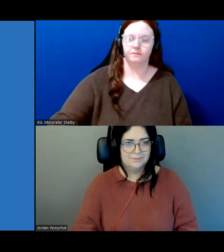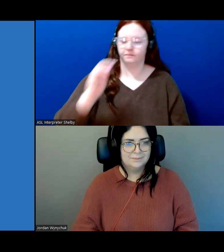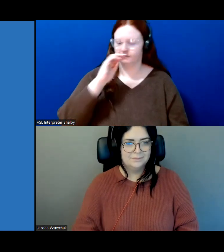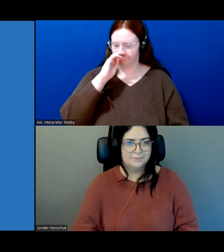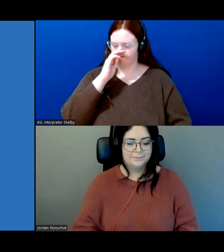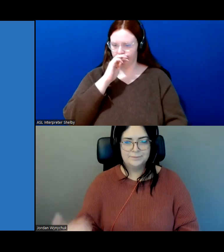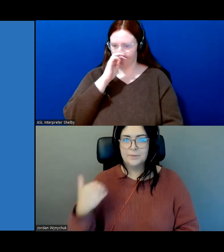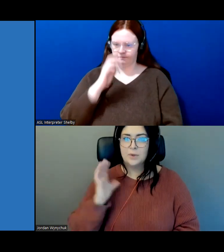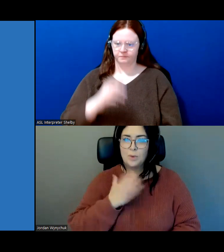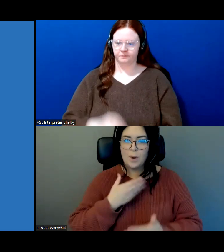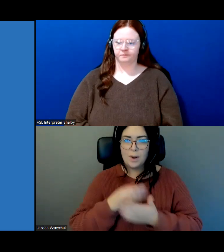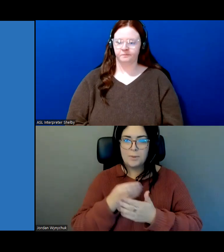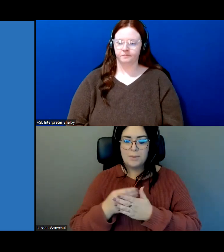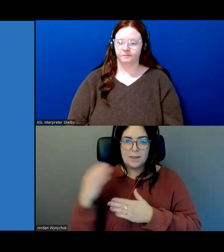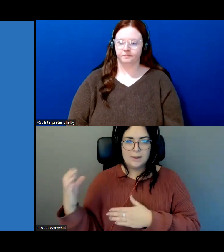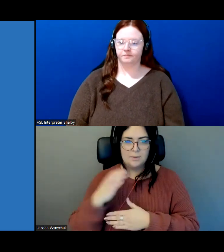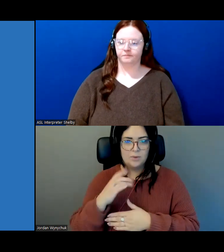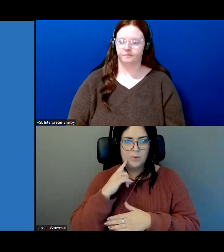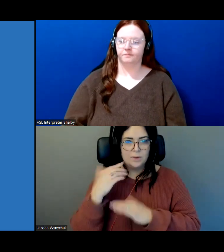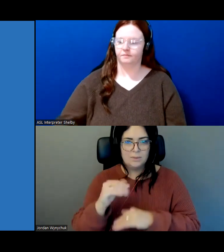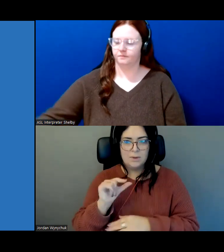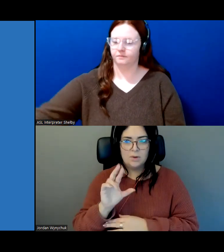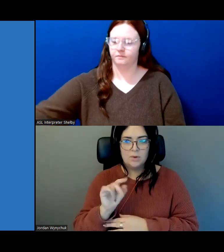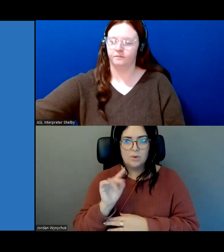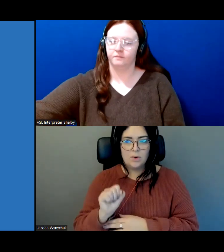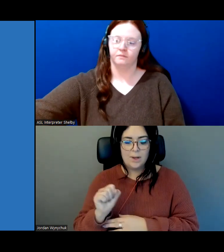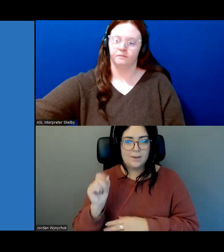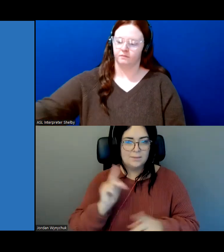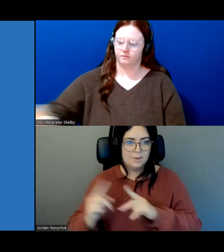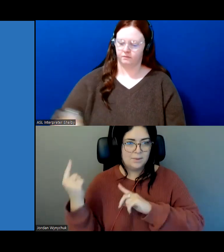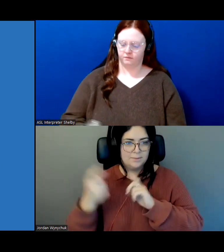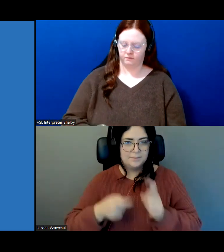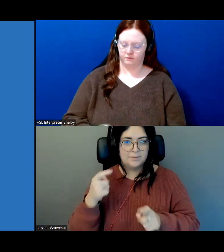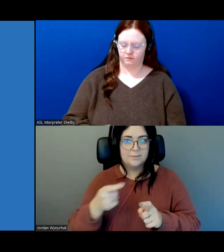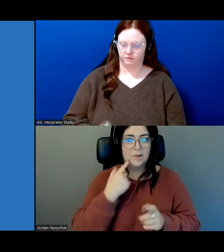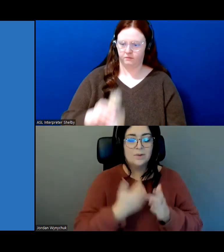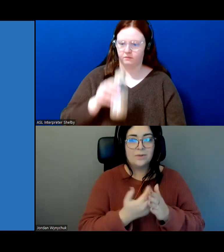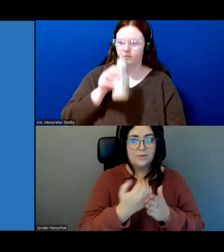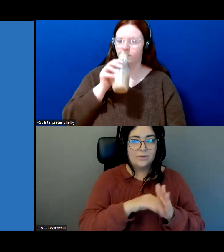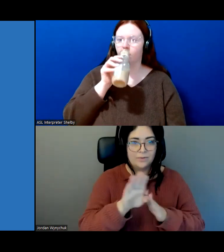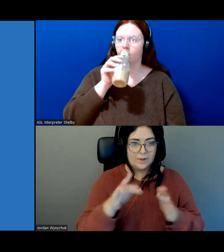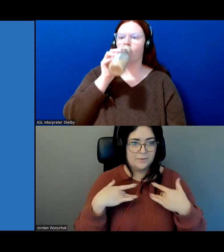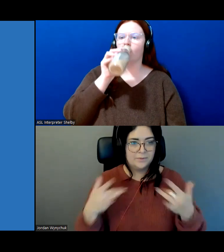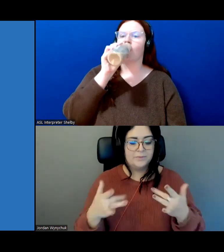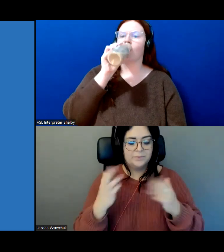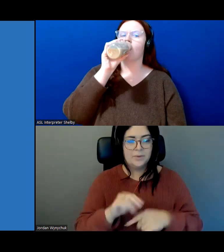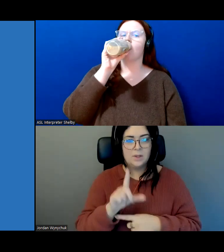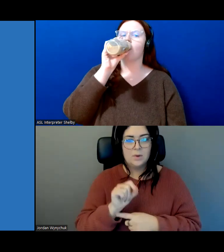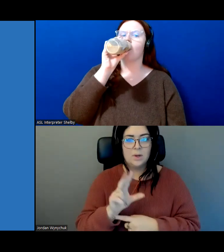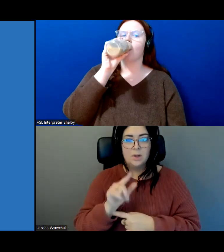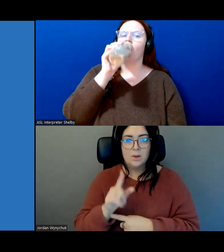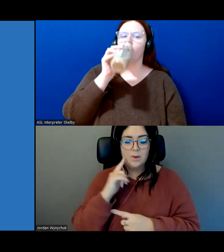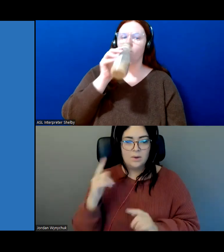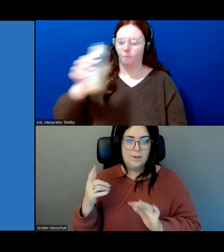limited federal grants, donors, and fundraising events. In 2023, we secured provincial funding through the